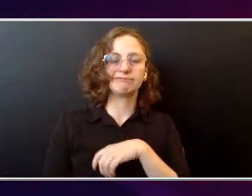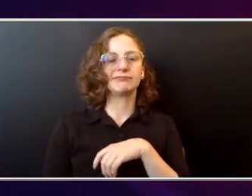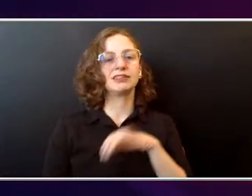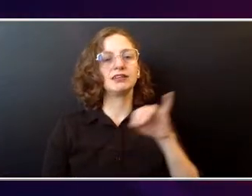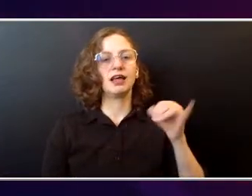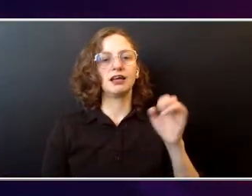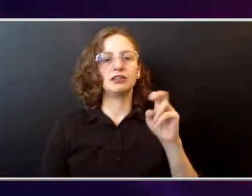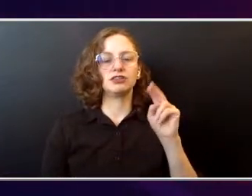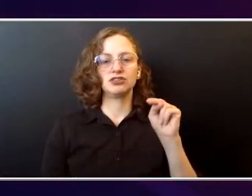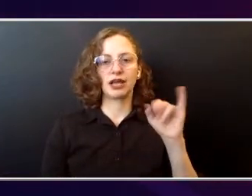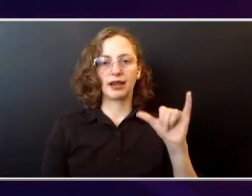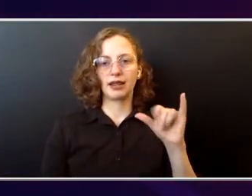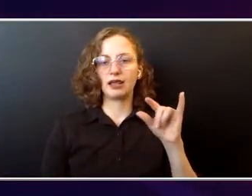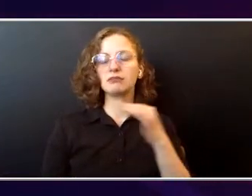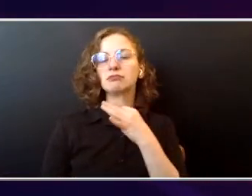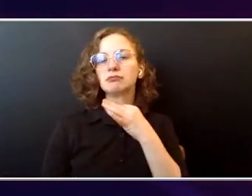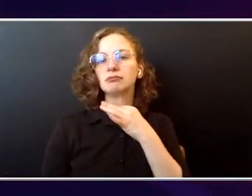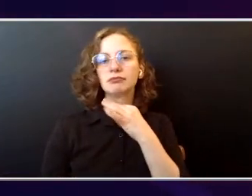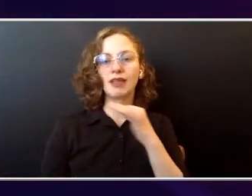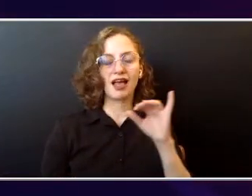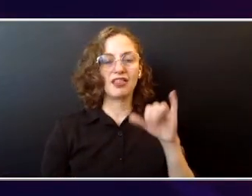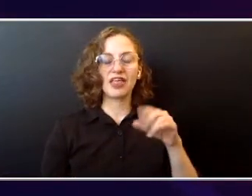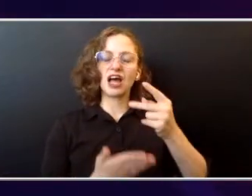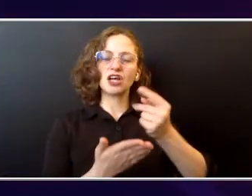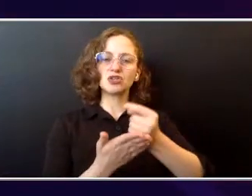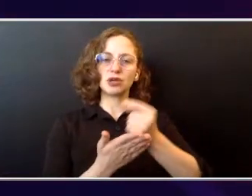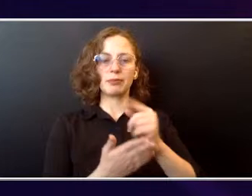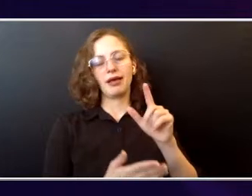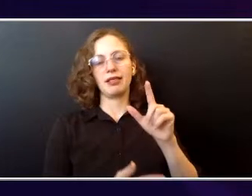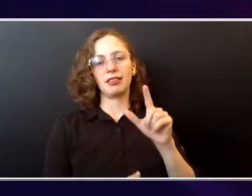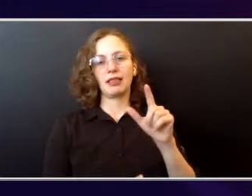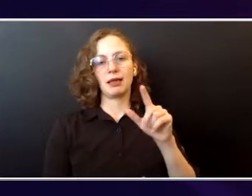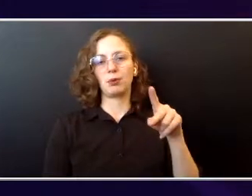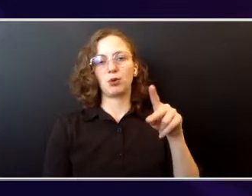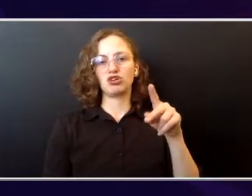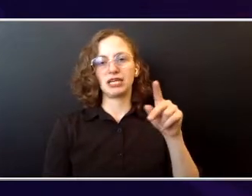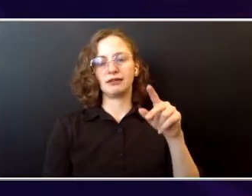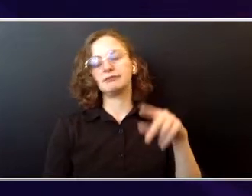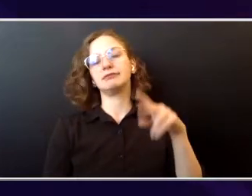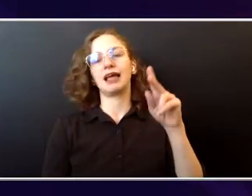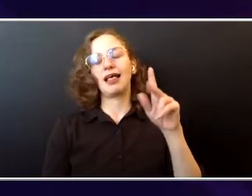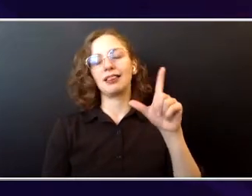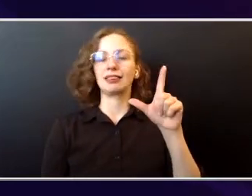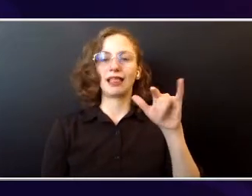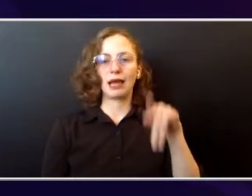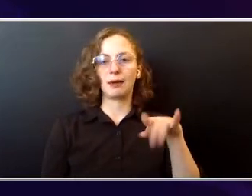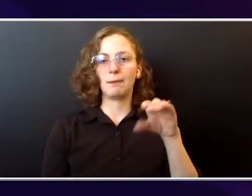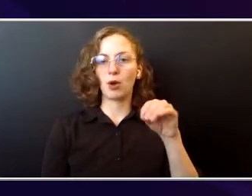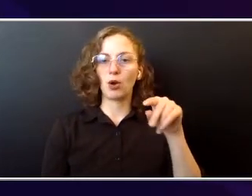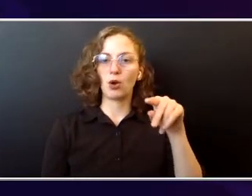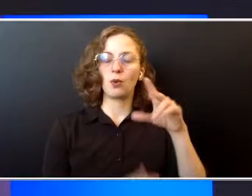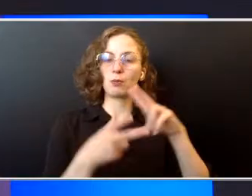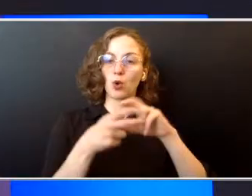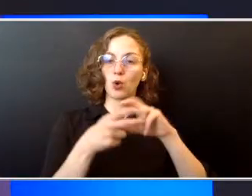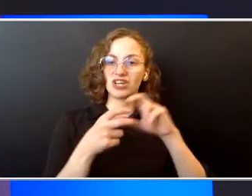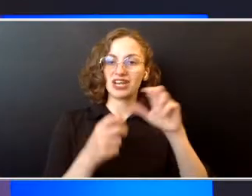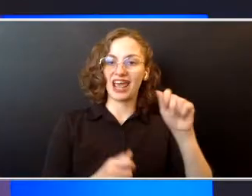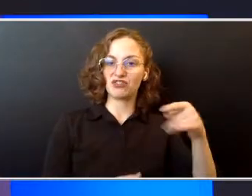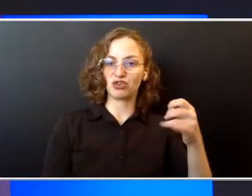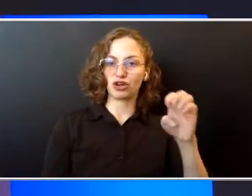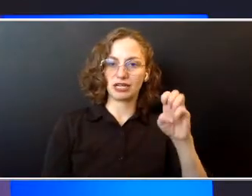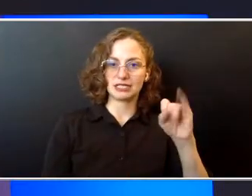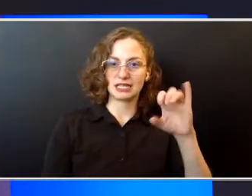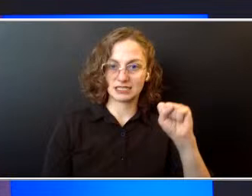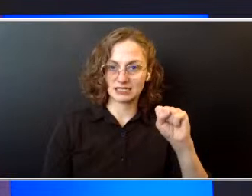expensive is lipoprotein apheresis? You had mentioned insurance covers this, correct? Yeah, it's covered by insurance. It's covered